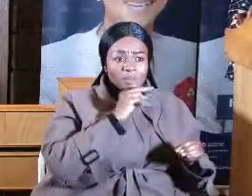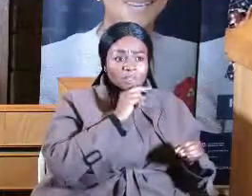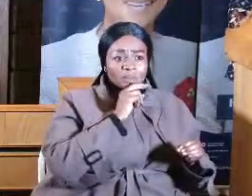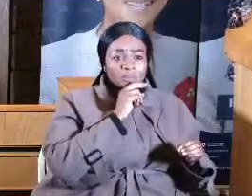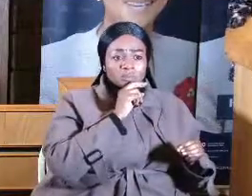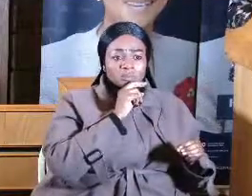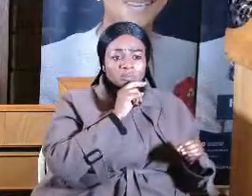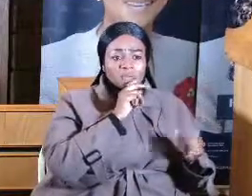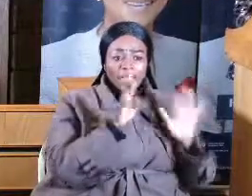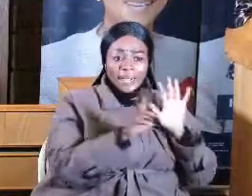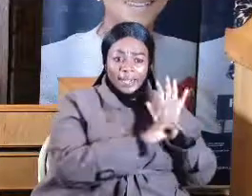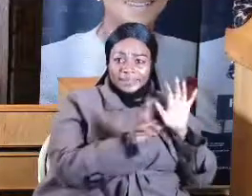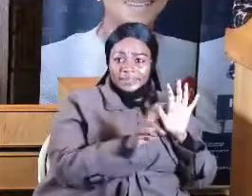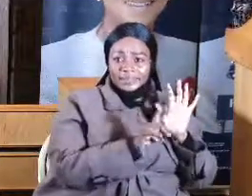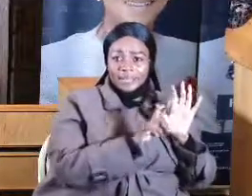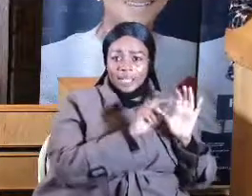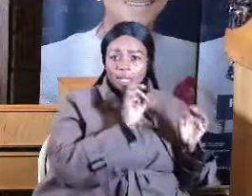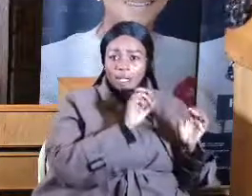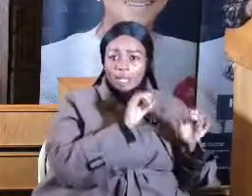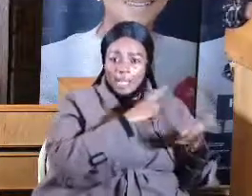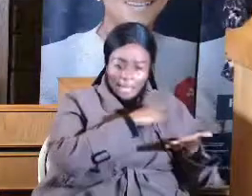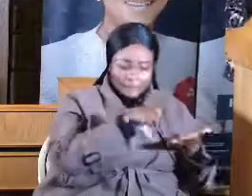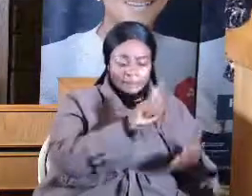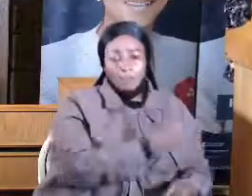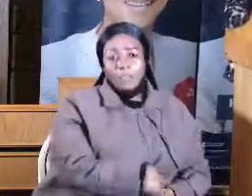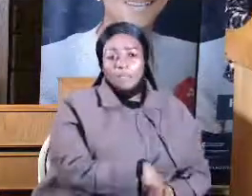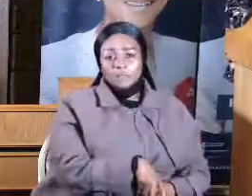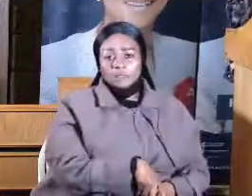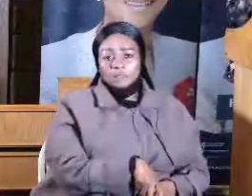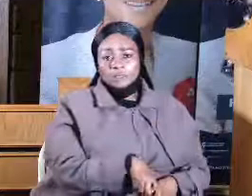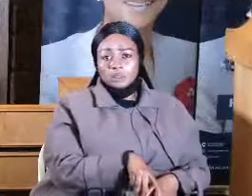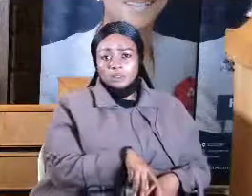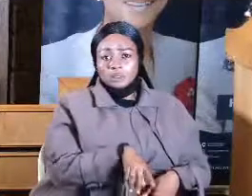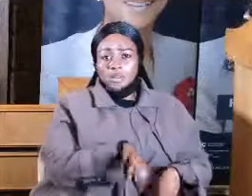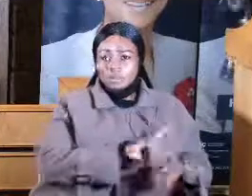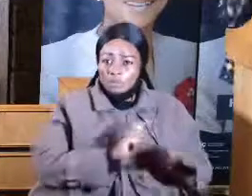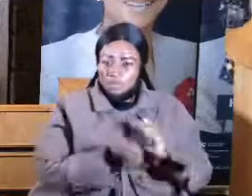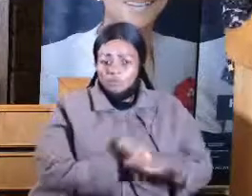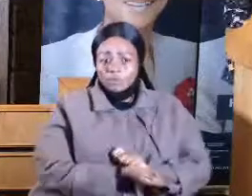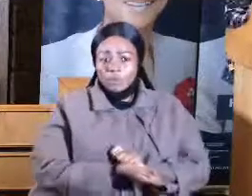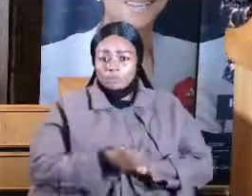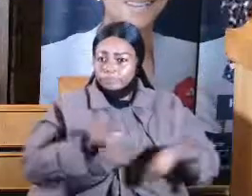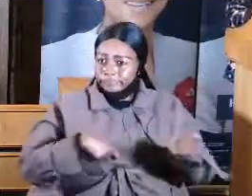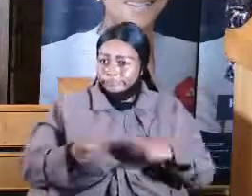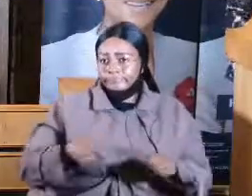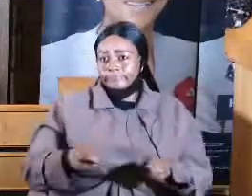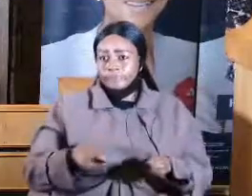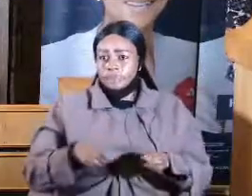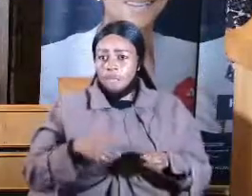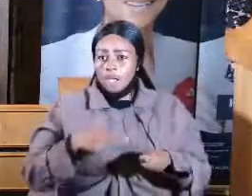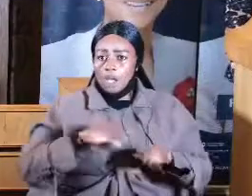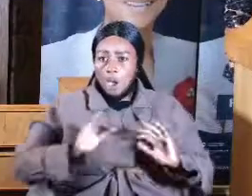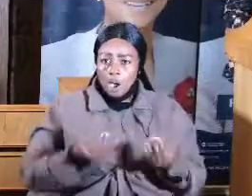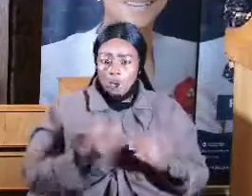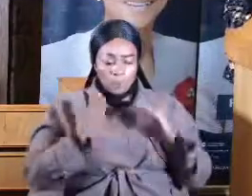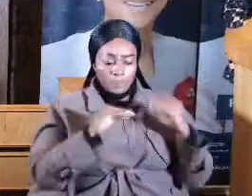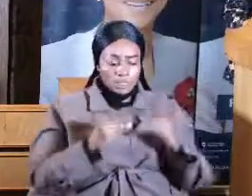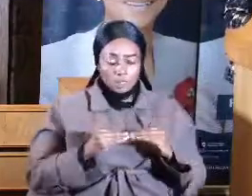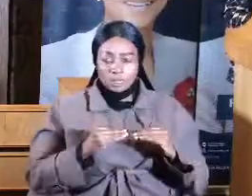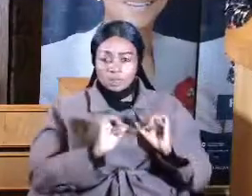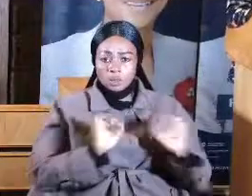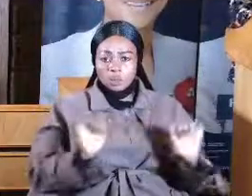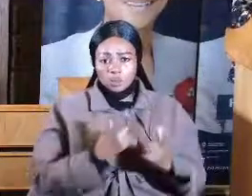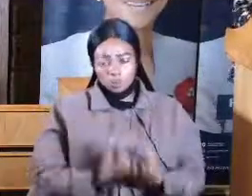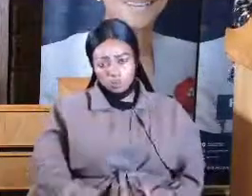SARS, so that you are forced to come in and transform your company and transform your procurement spend and how you are doing business. We cannot